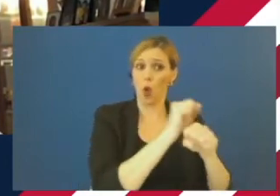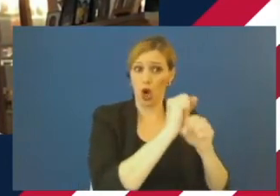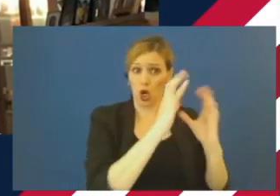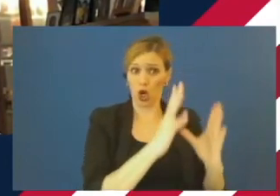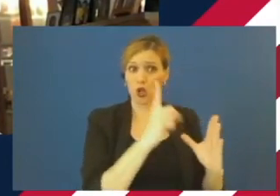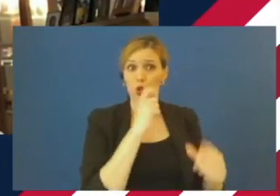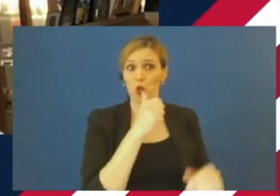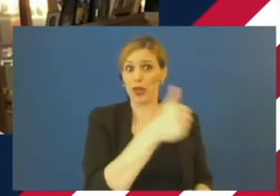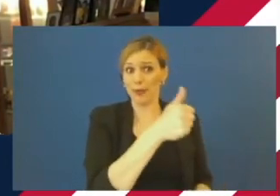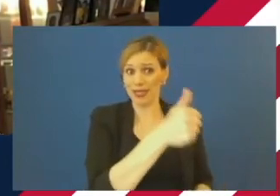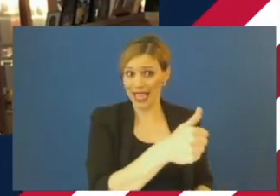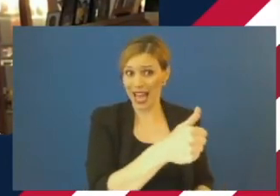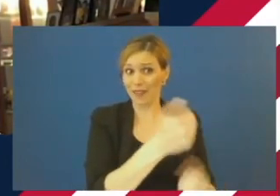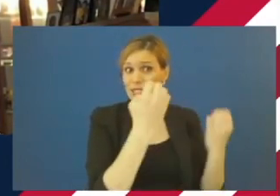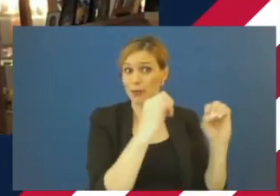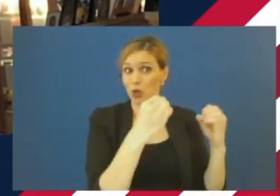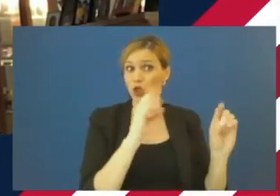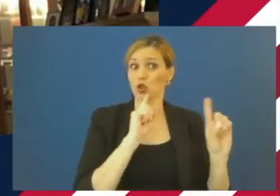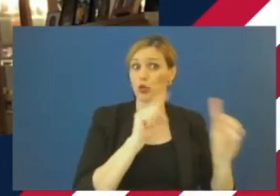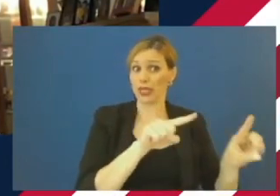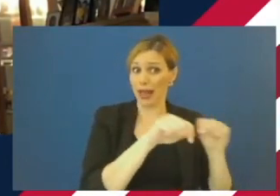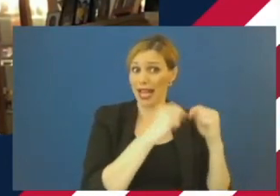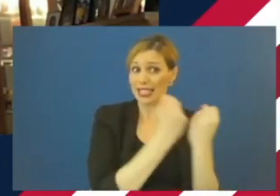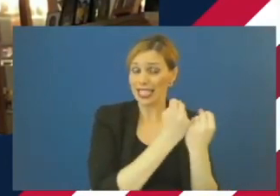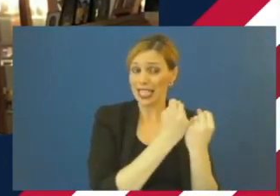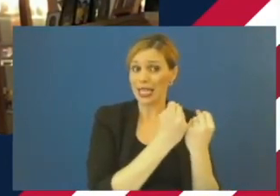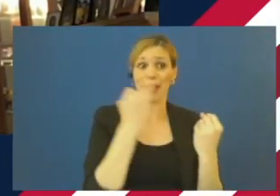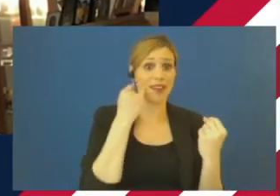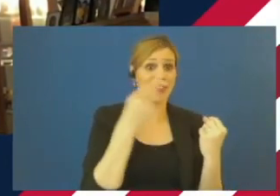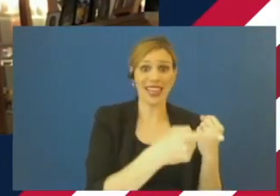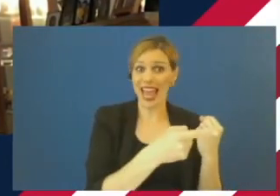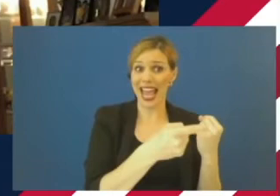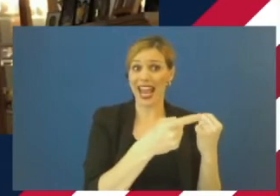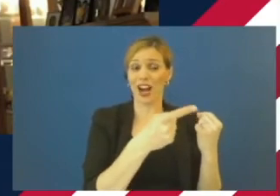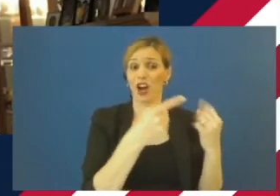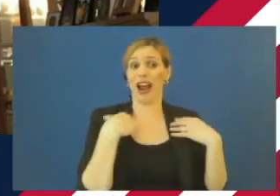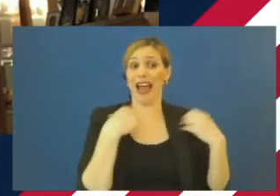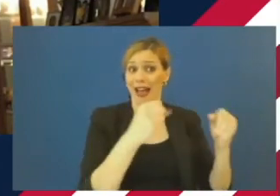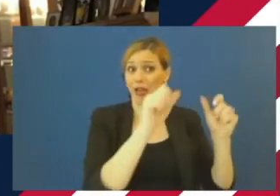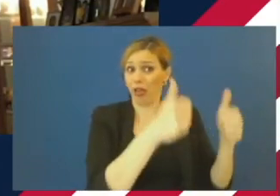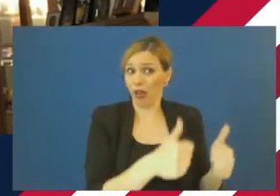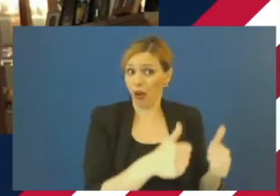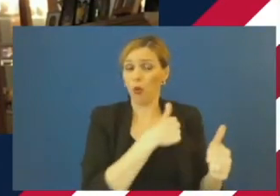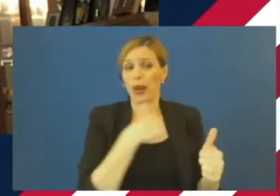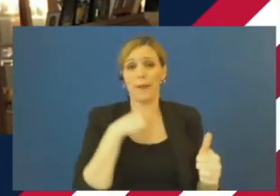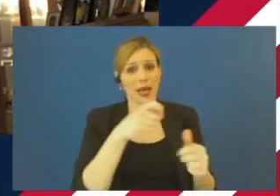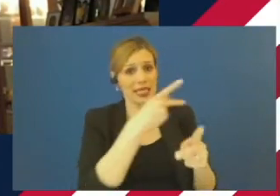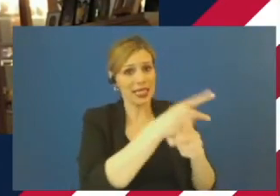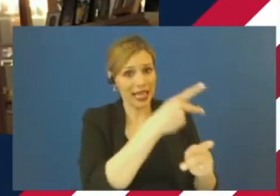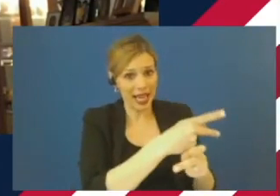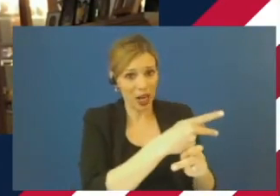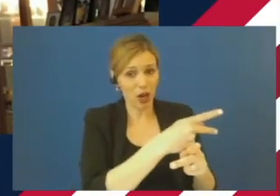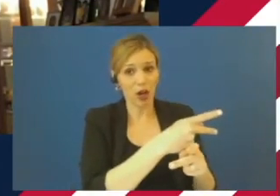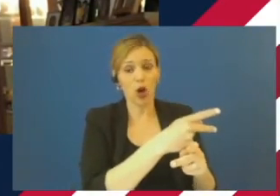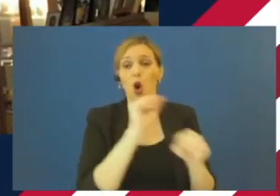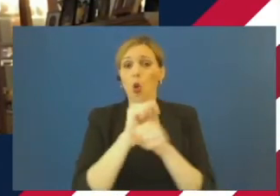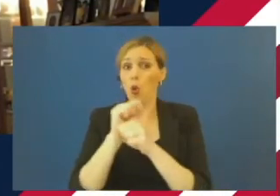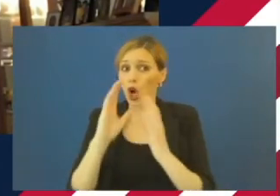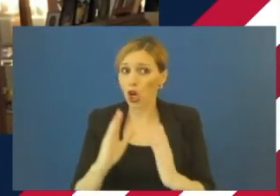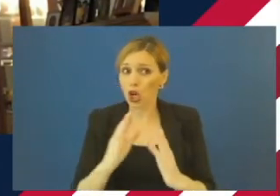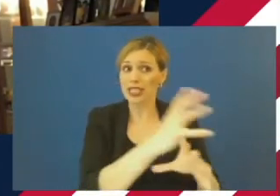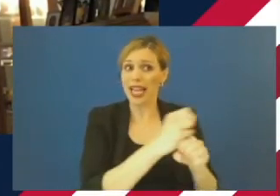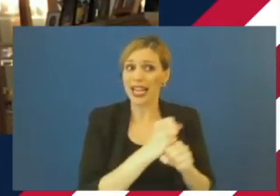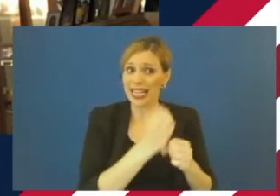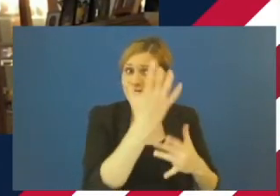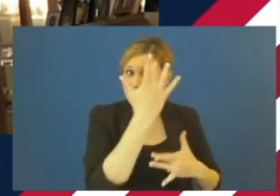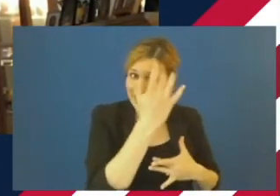work. Those who serve the public have earned coverage and care from the public, and workers who contract occupational illnesses,